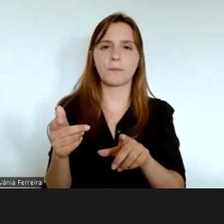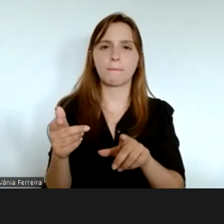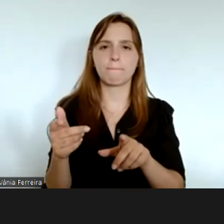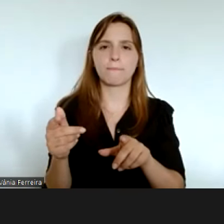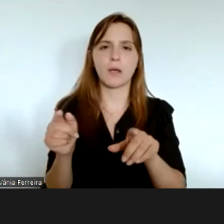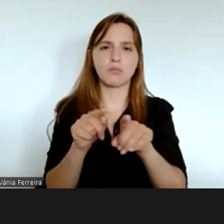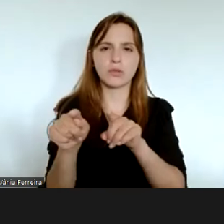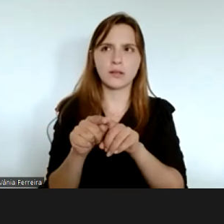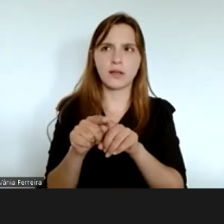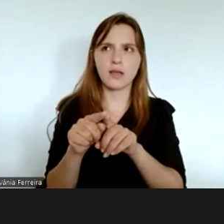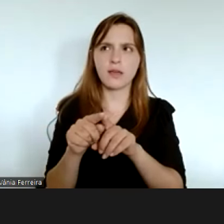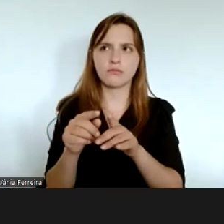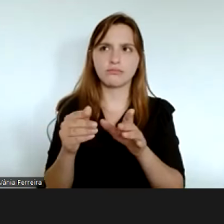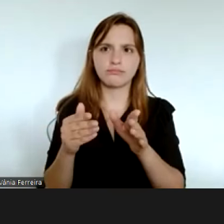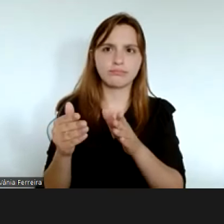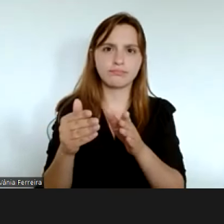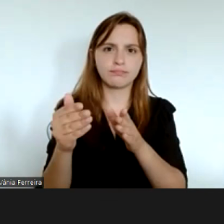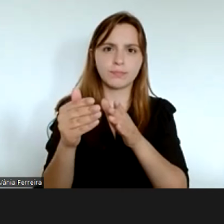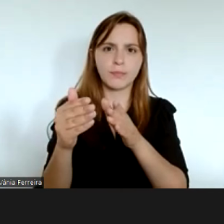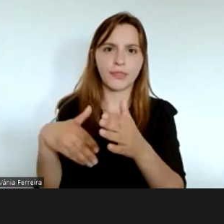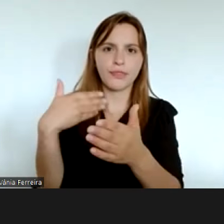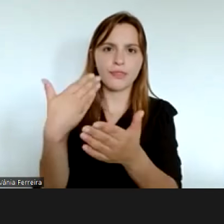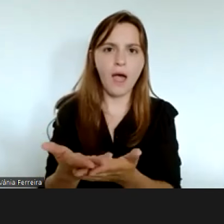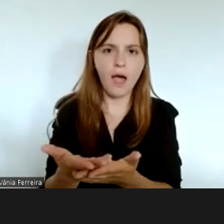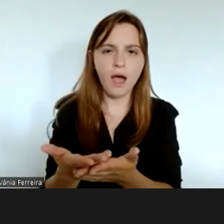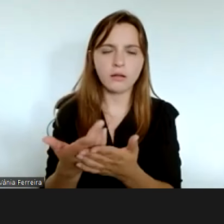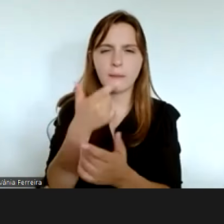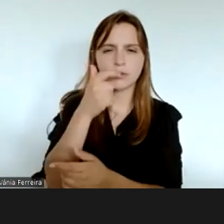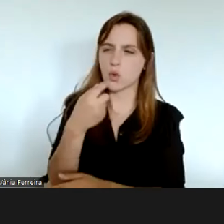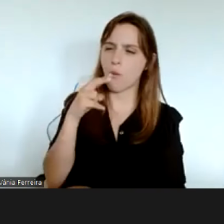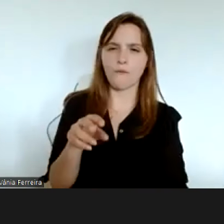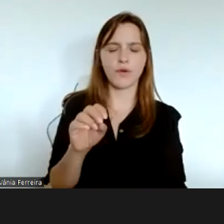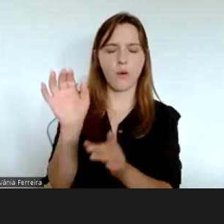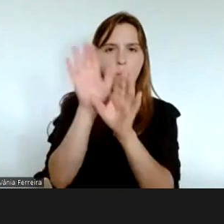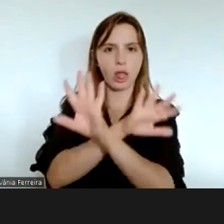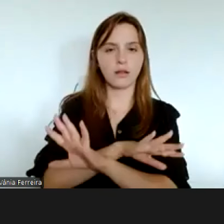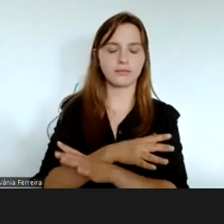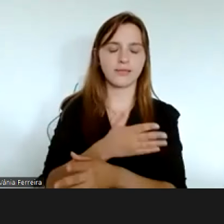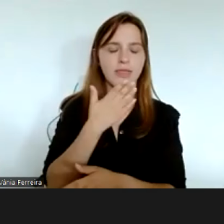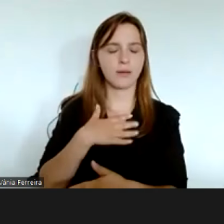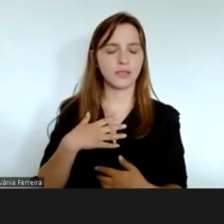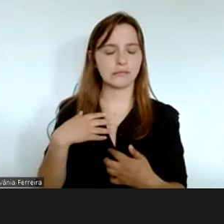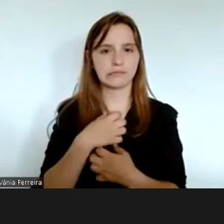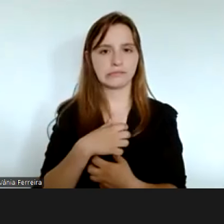leads, you know. So yeah, that's it. It was just my frustration.